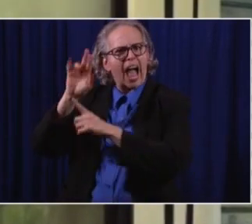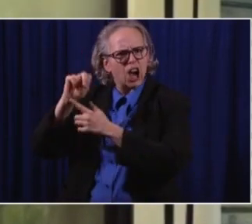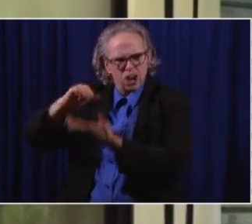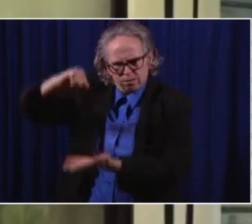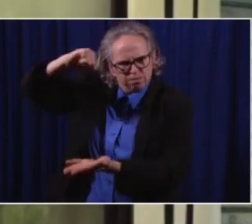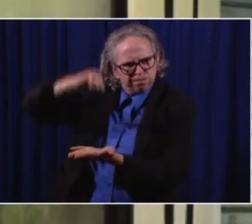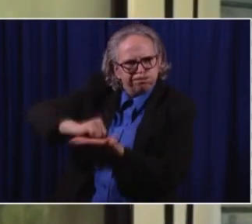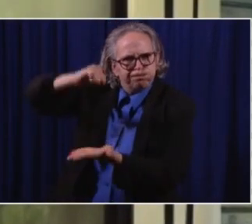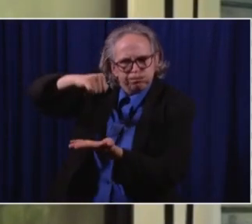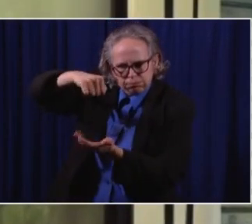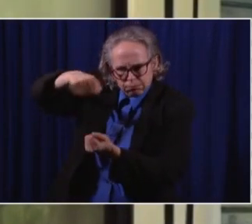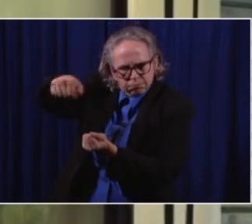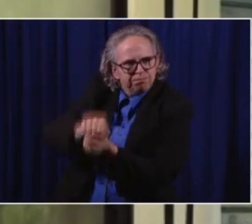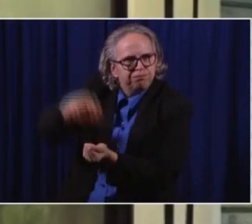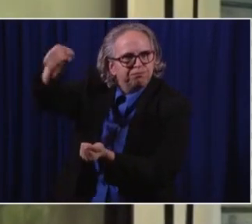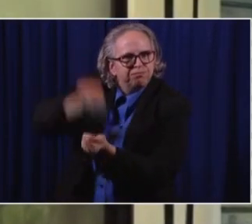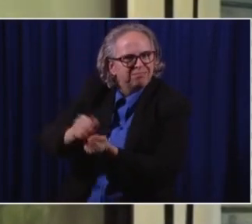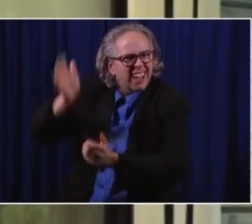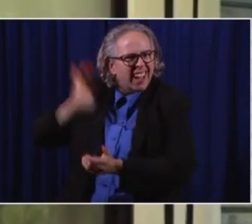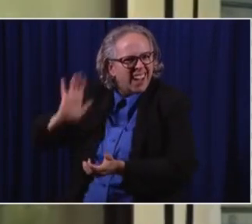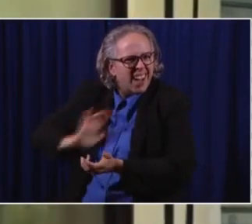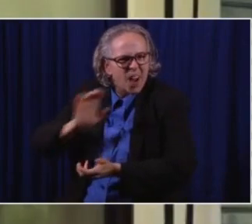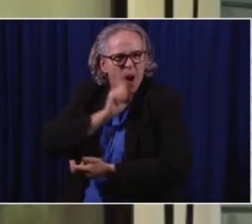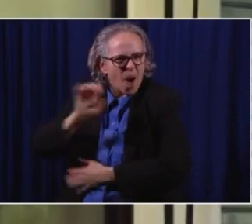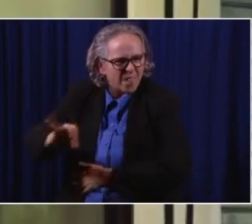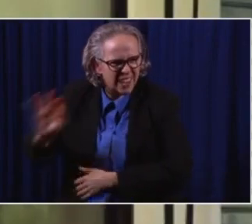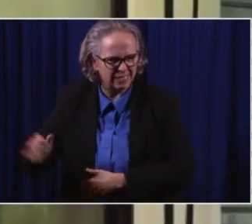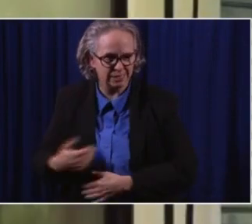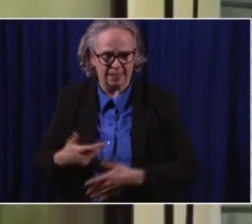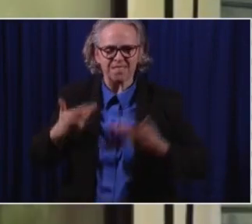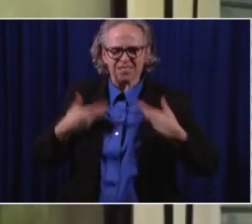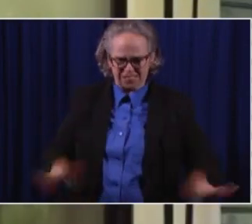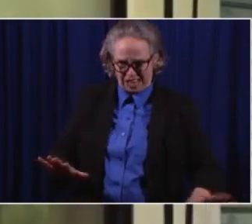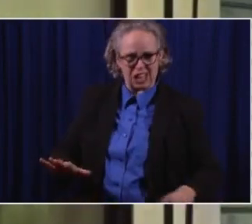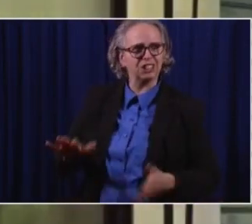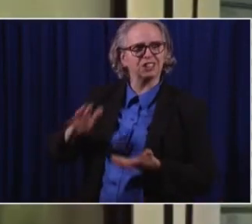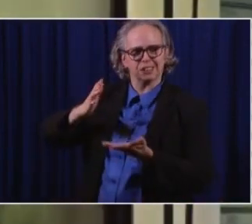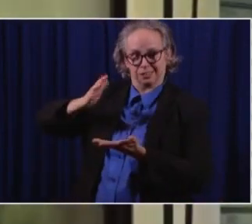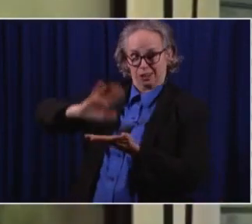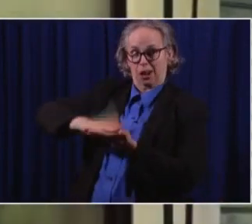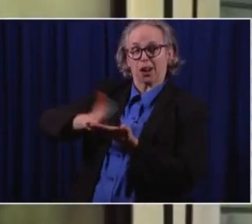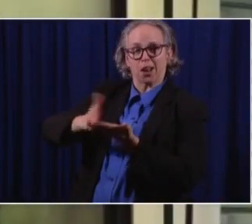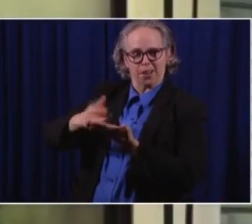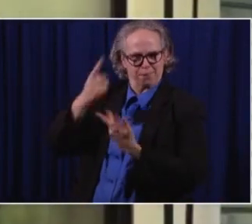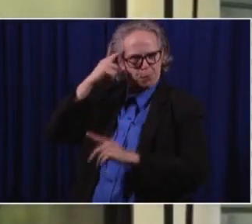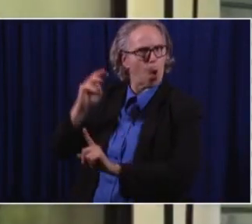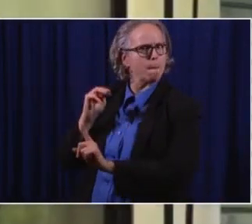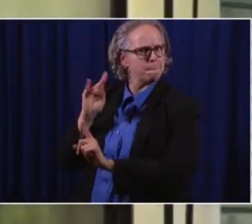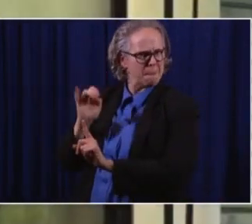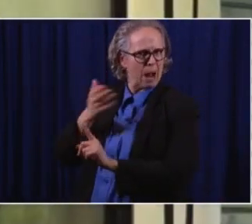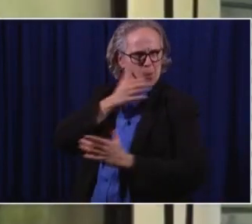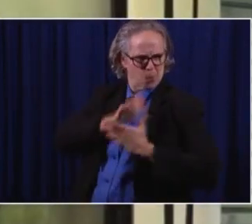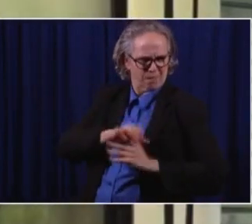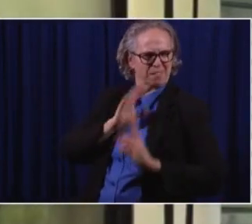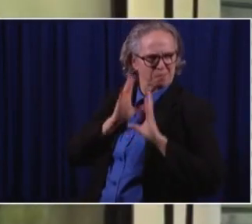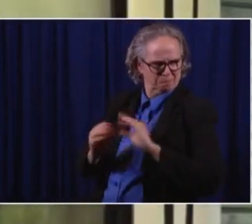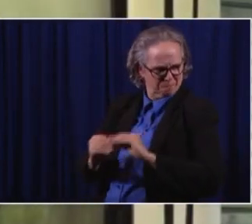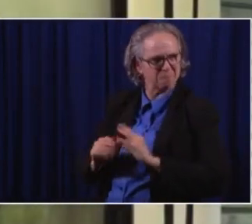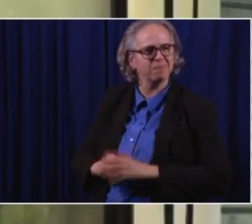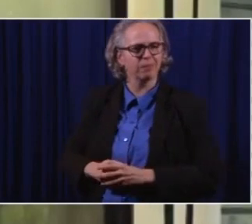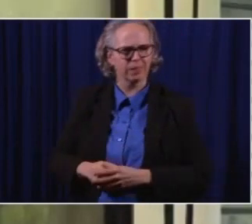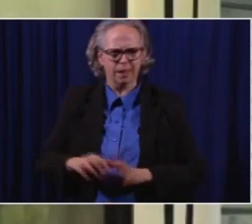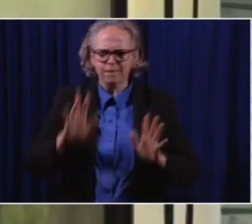thing. I have to say, I've made this recipe for Mike a couple of times just to try it out. And the secret to the lightness of it is